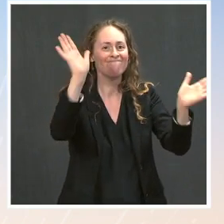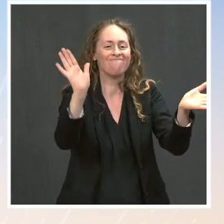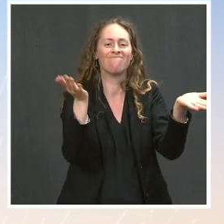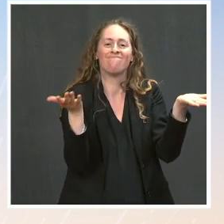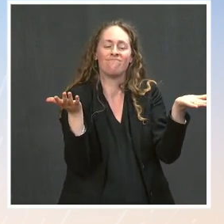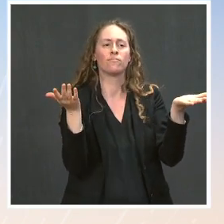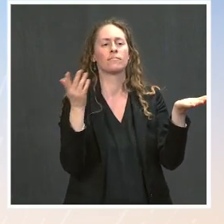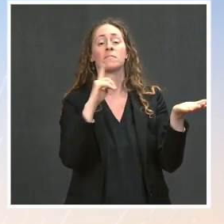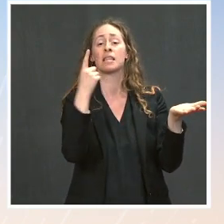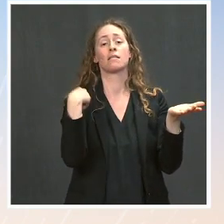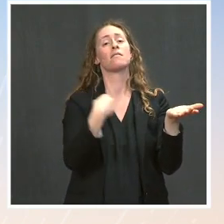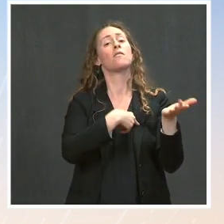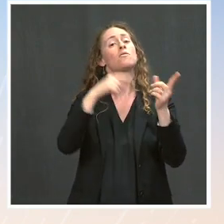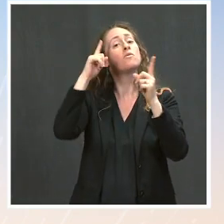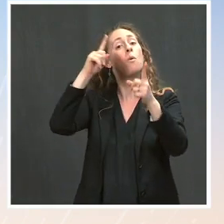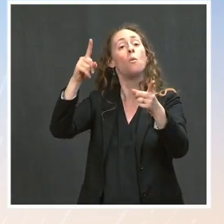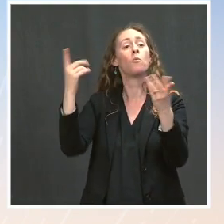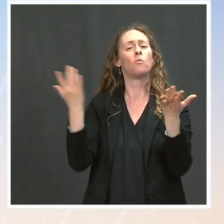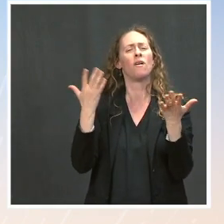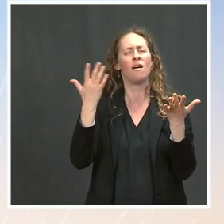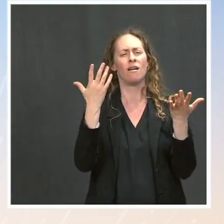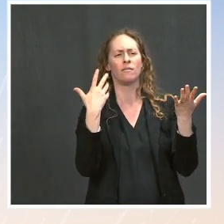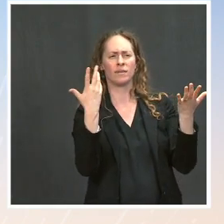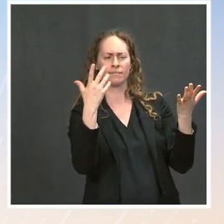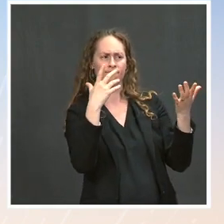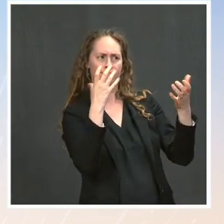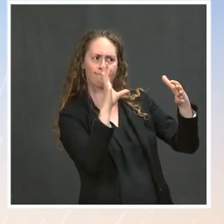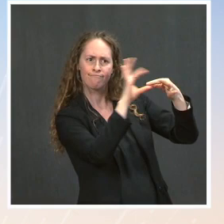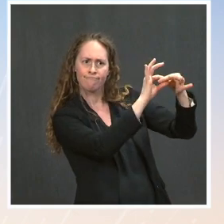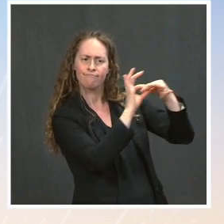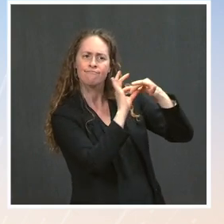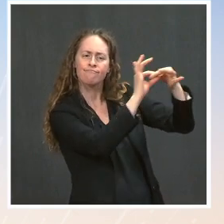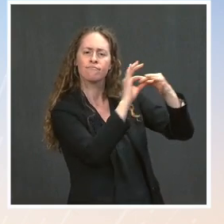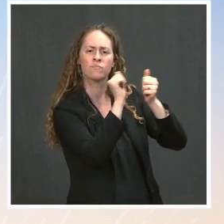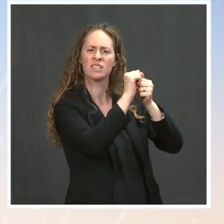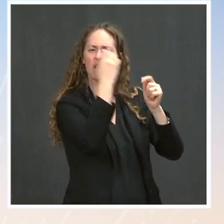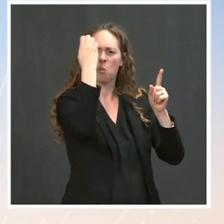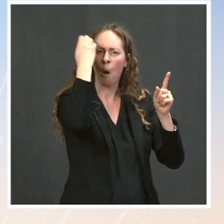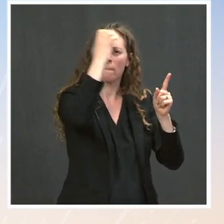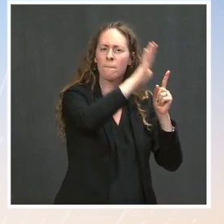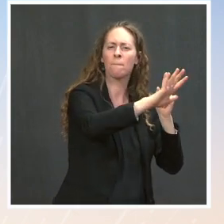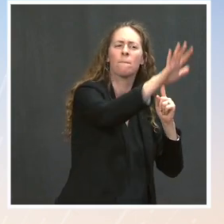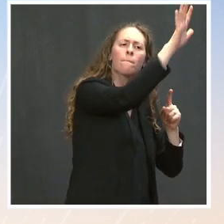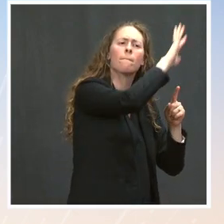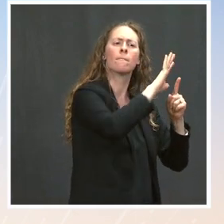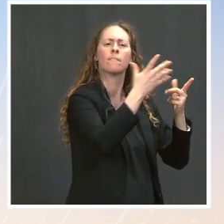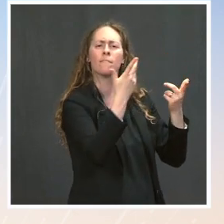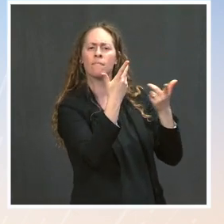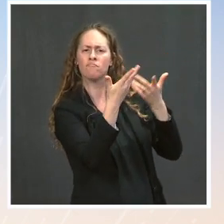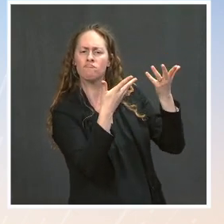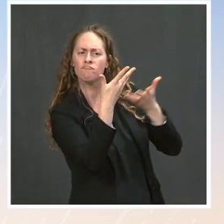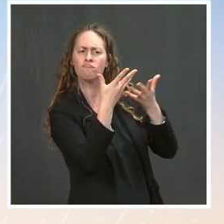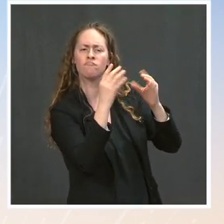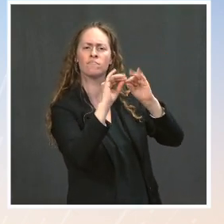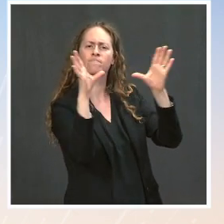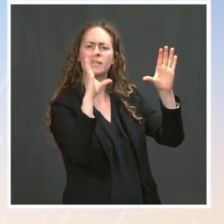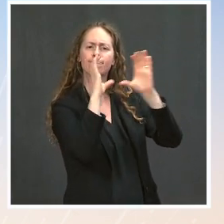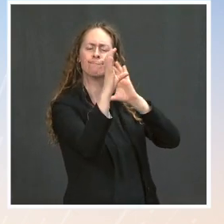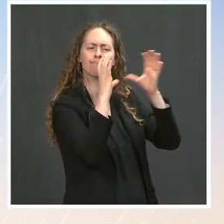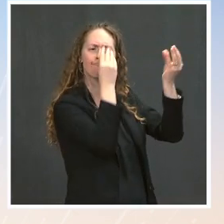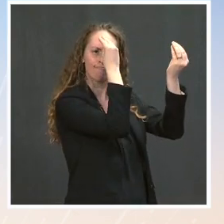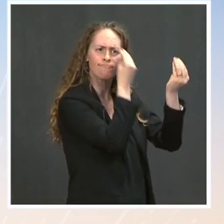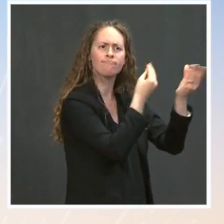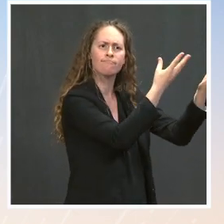objective continues to be working with our partners in Europe to convey that troop buildup is